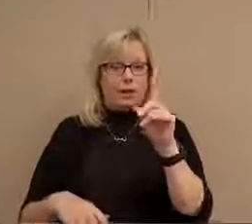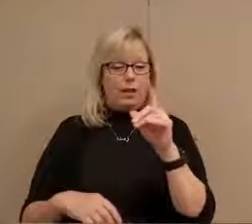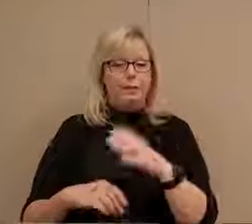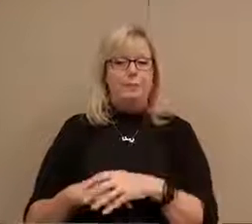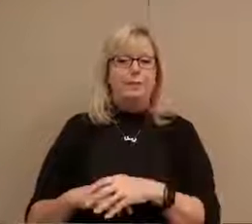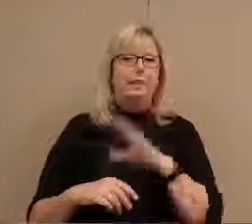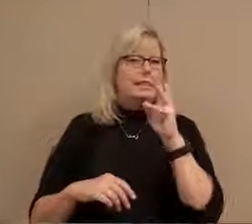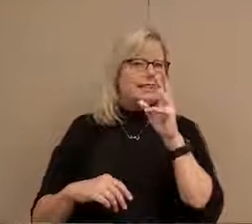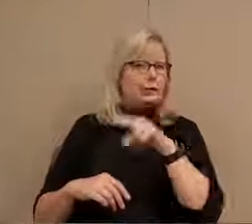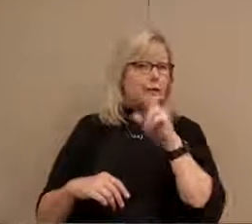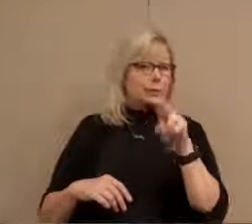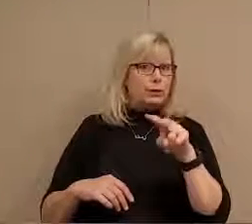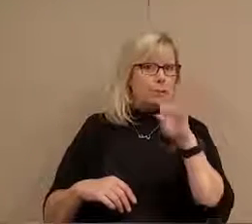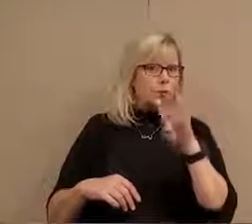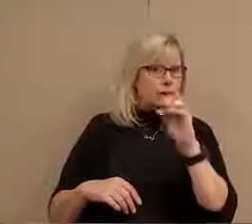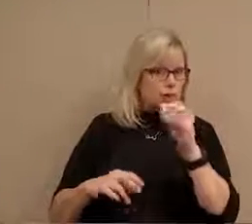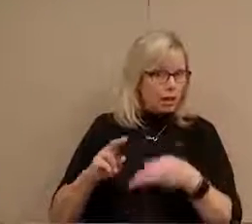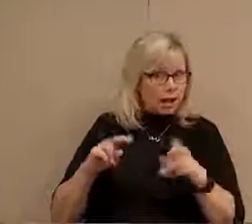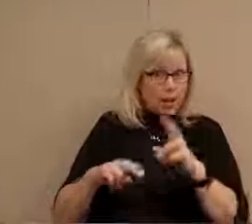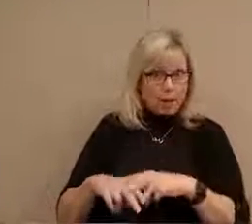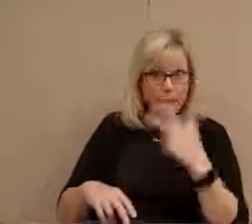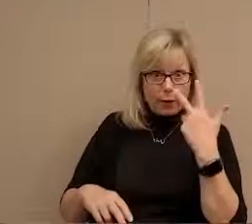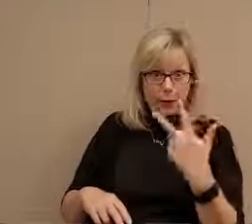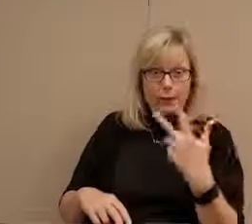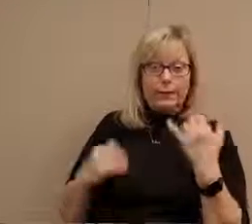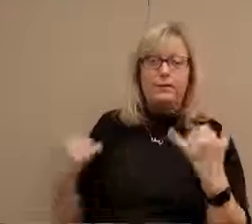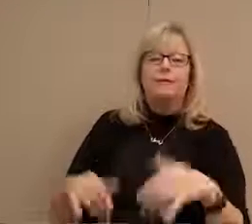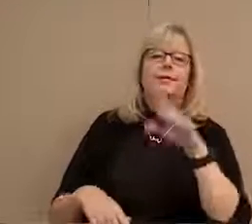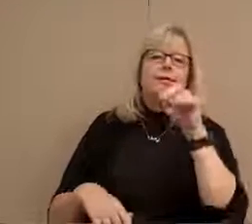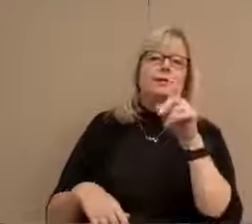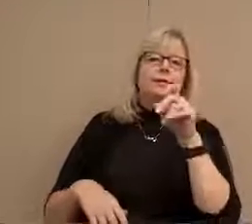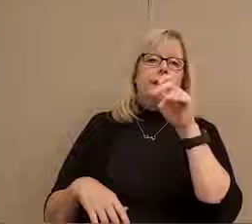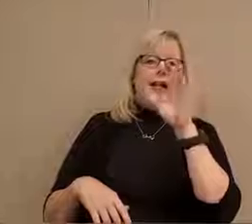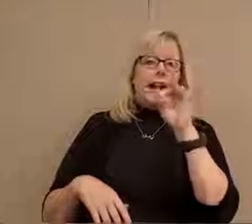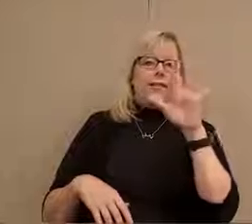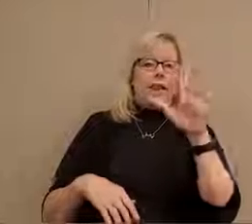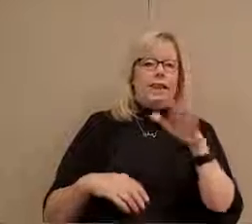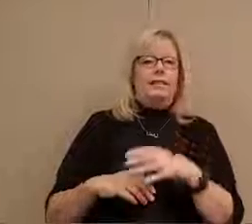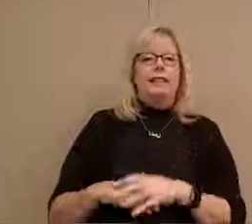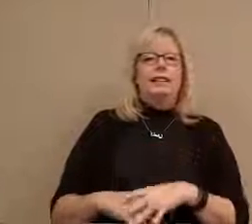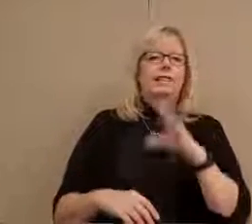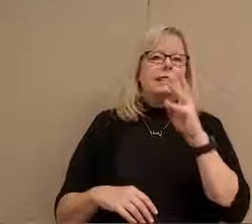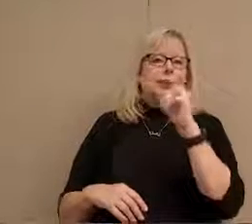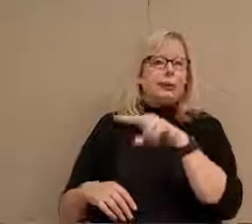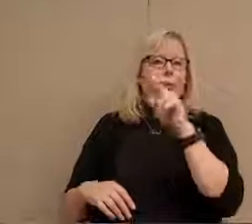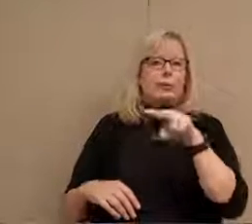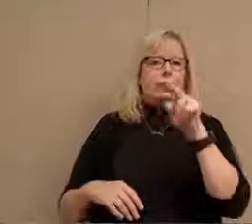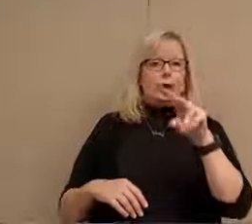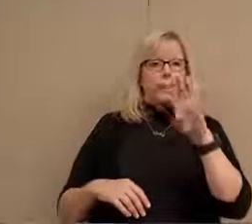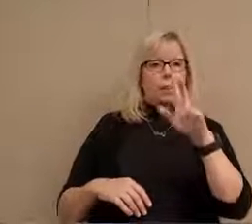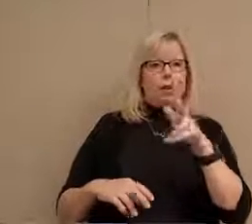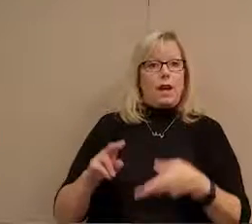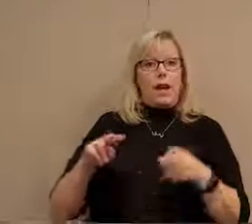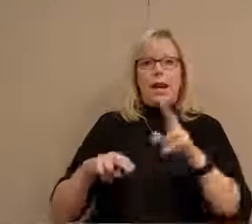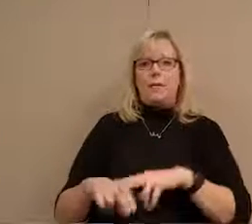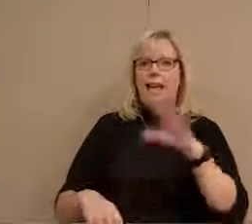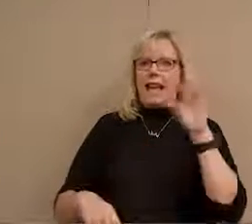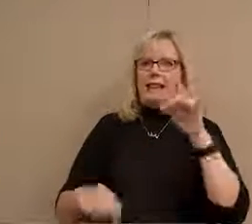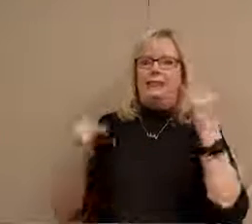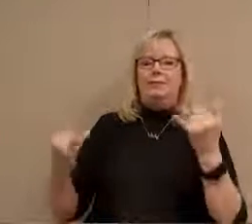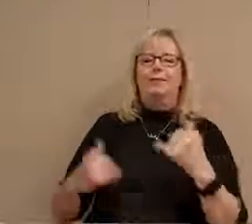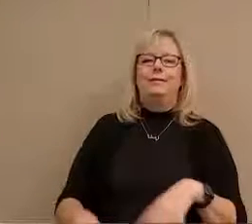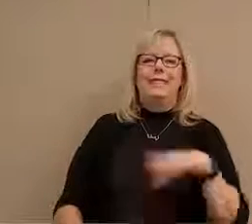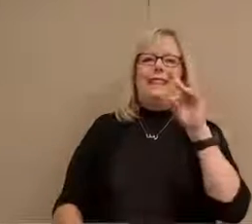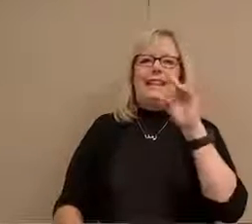541. 62240 up 3 to 185. 62243 up 8